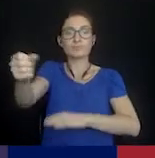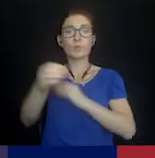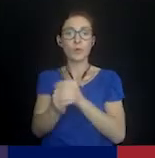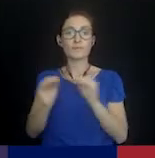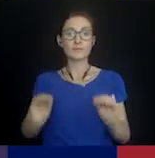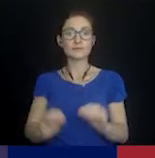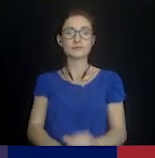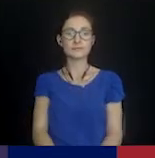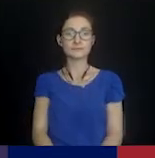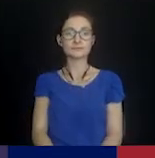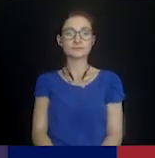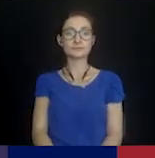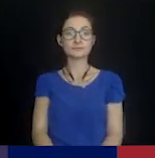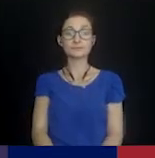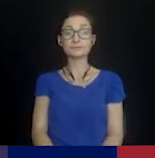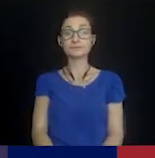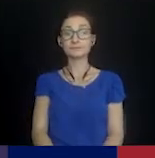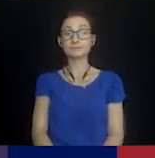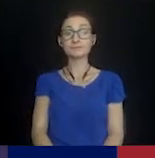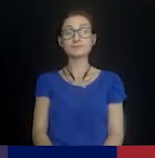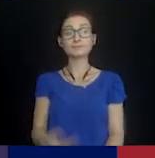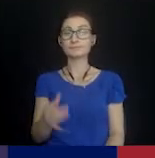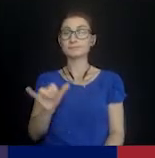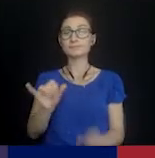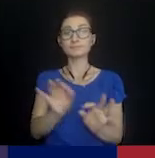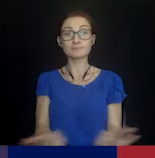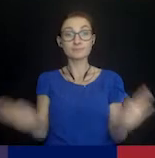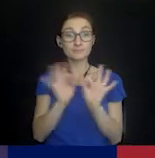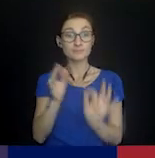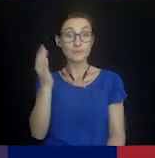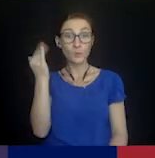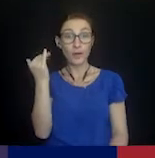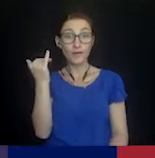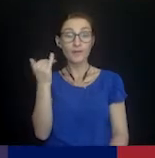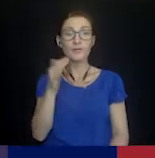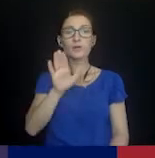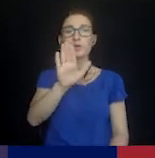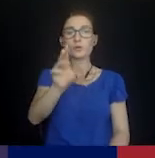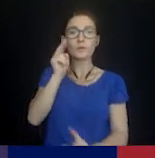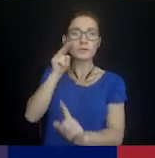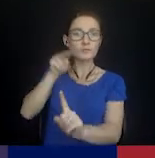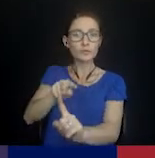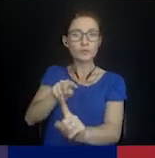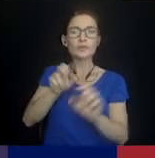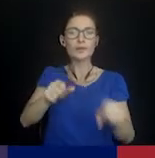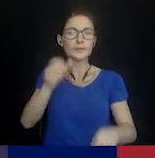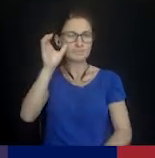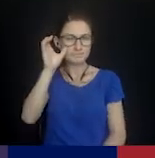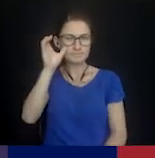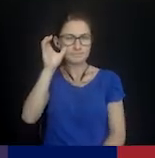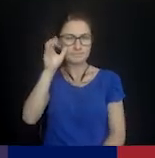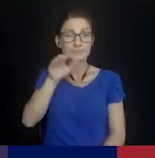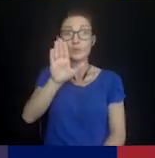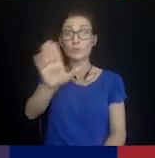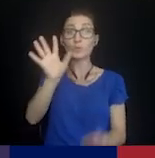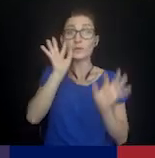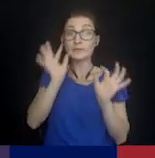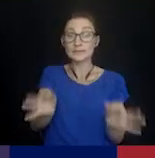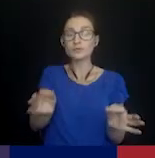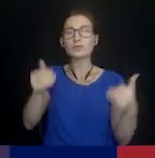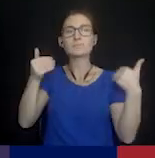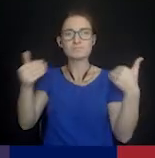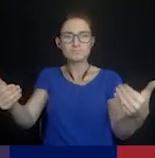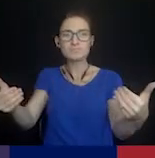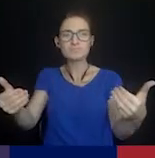important because it gives them an opportunity for their views to be heard, for their decisions.